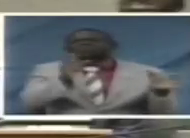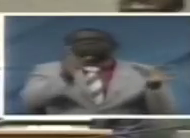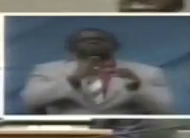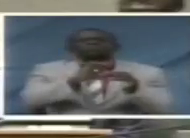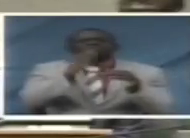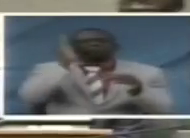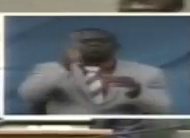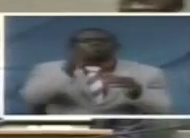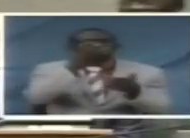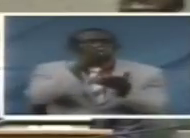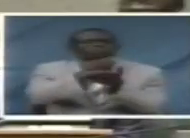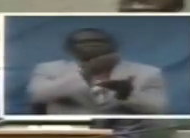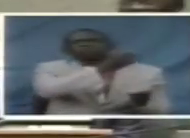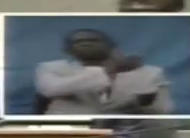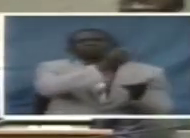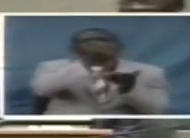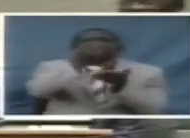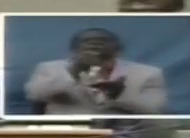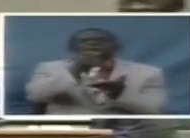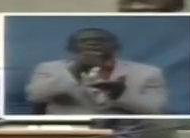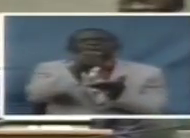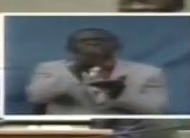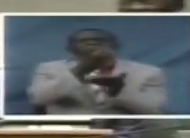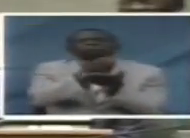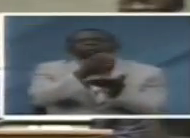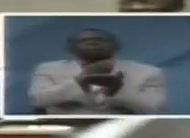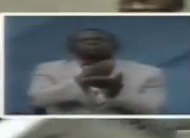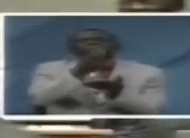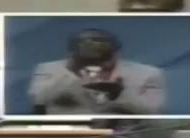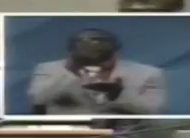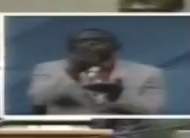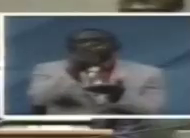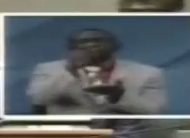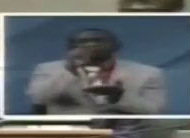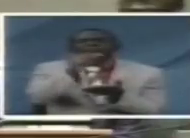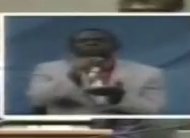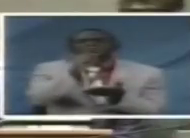2 Solwezi project at the cost of